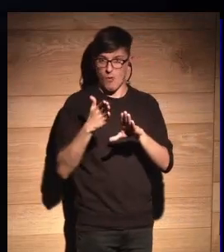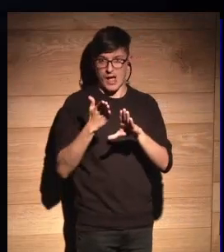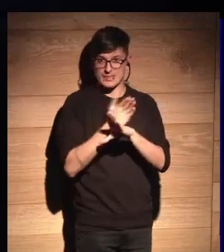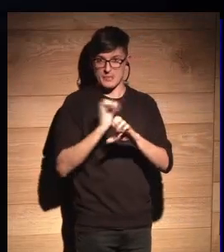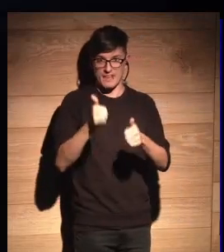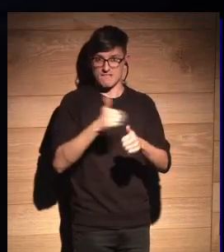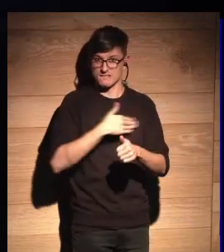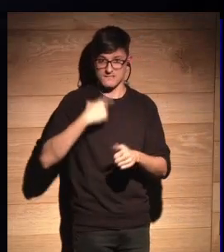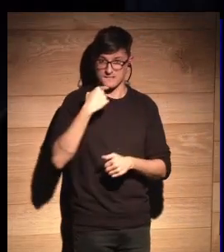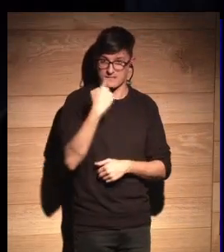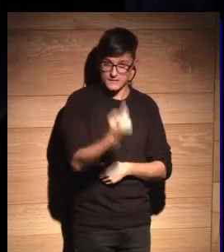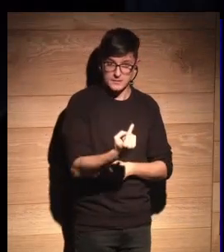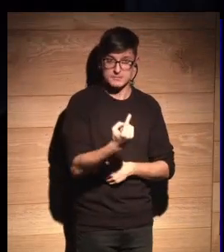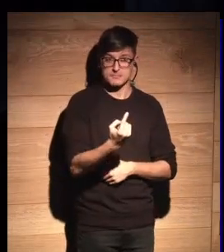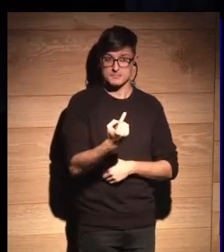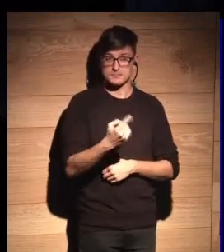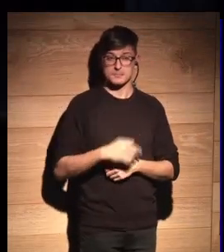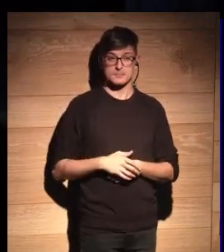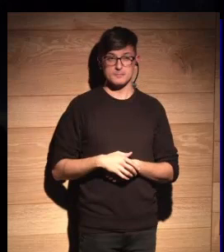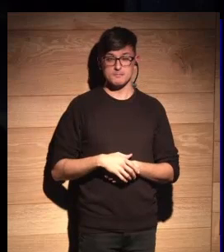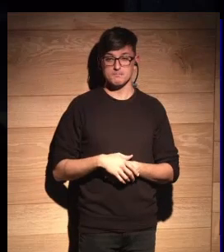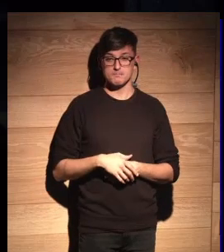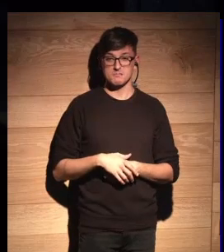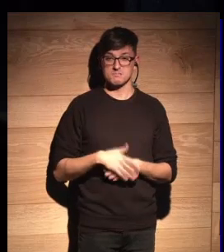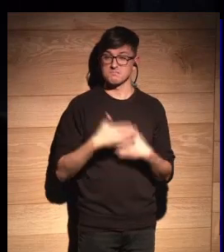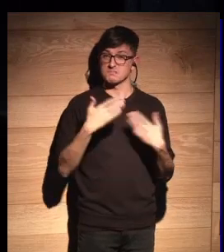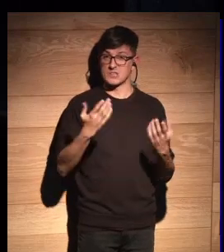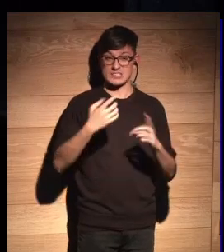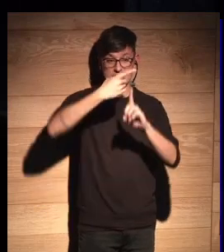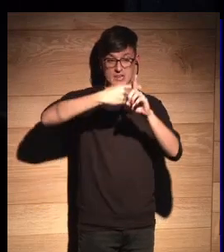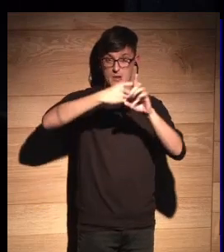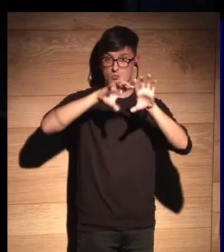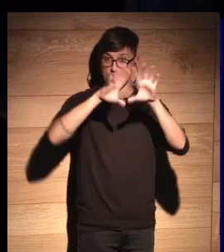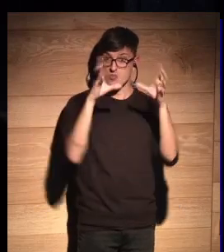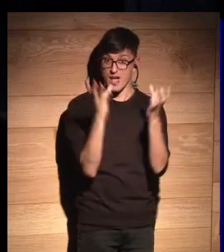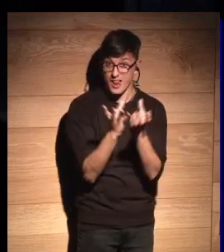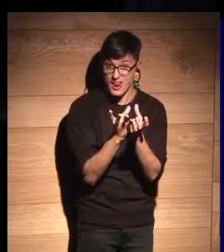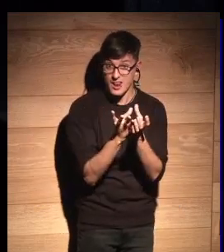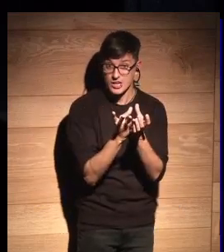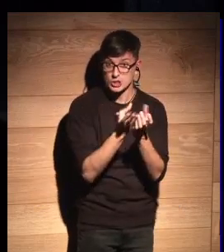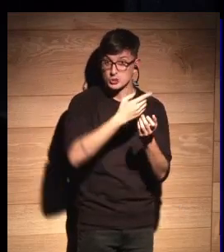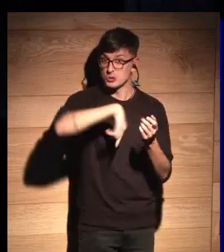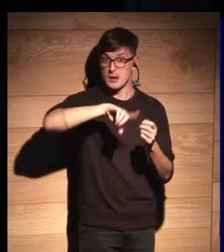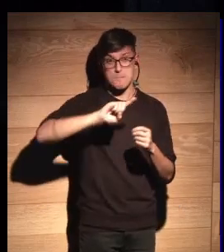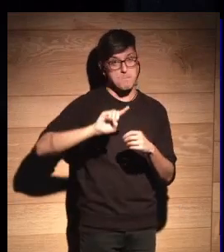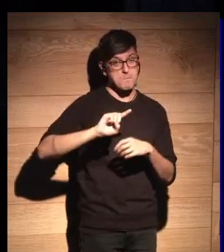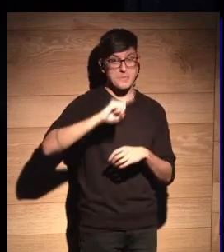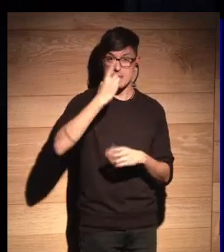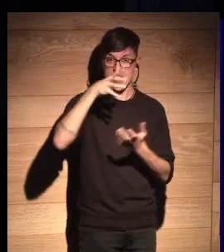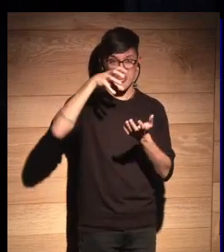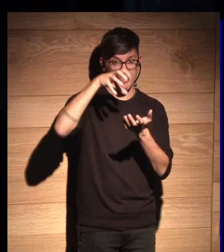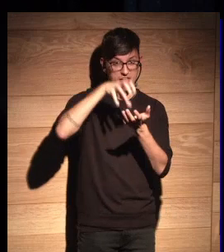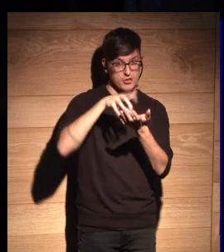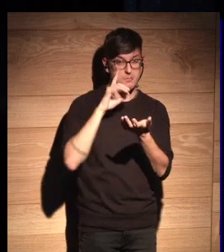worldwide the first really experience center for photography on different levels at